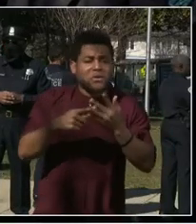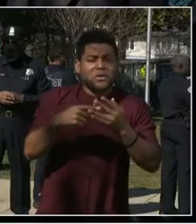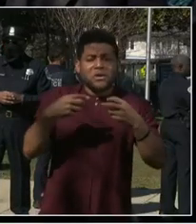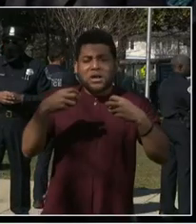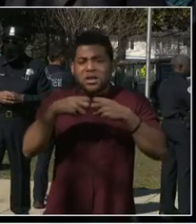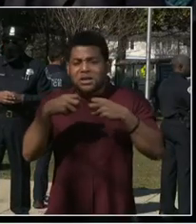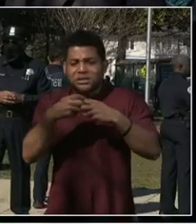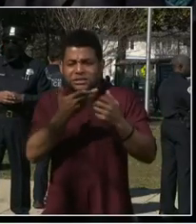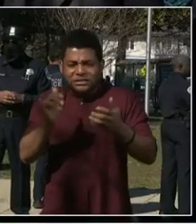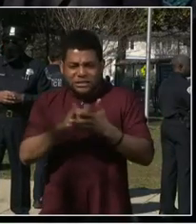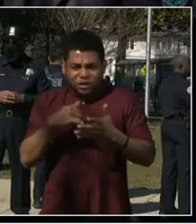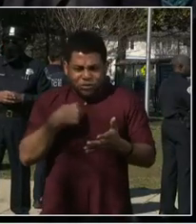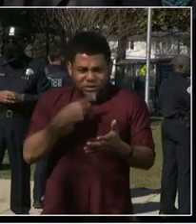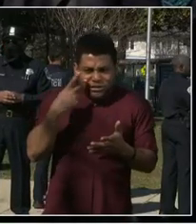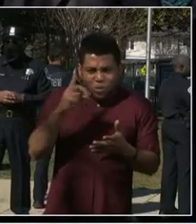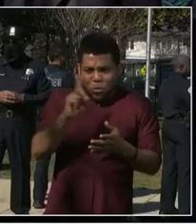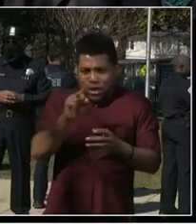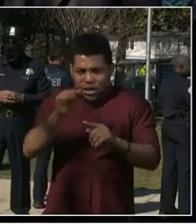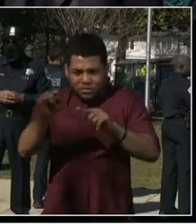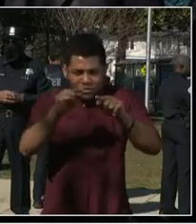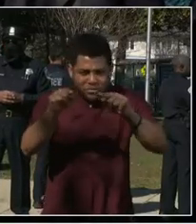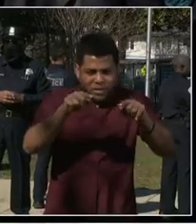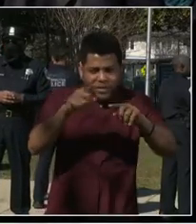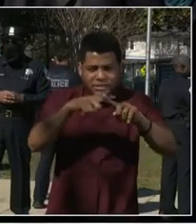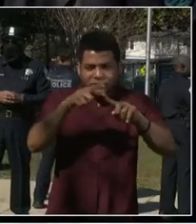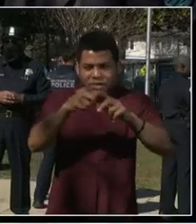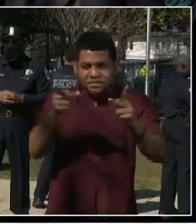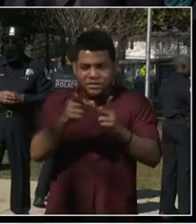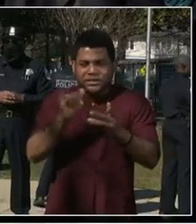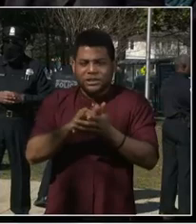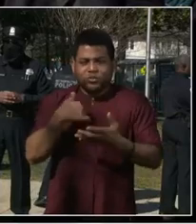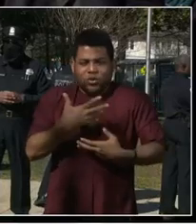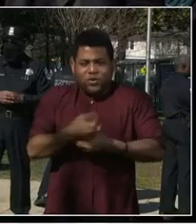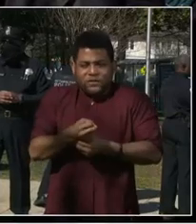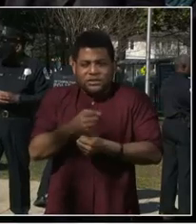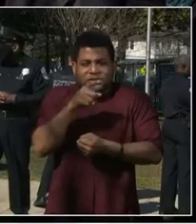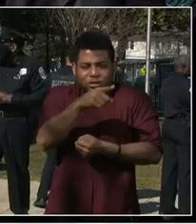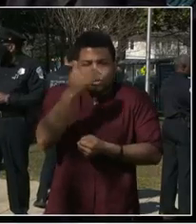confident that this is certainly our guy. I'll go over here.